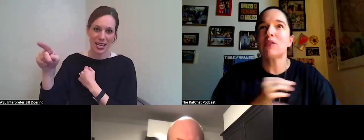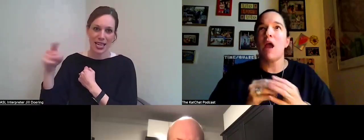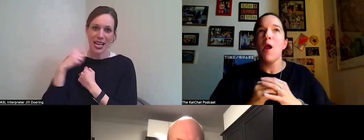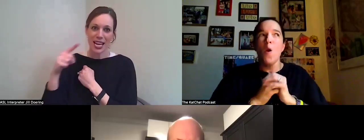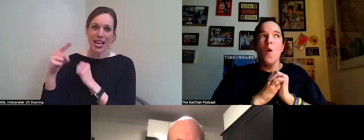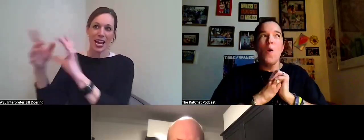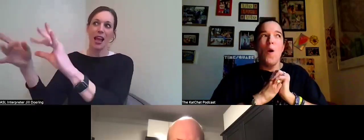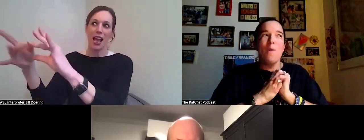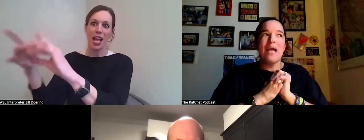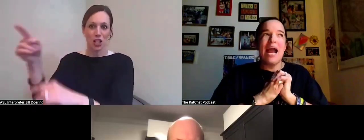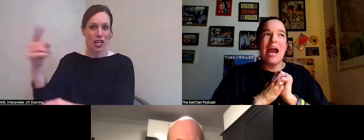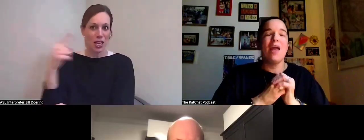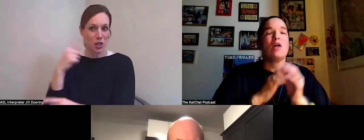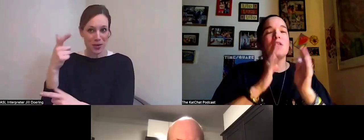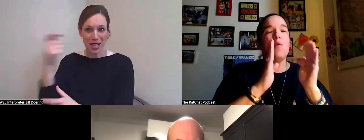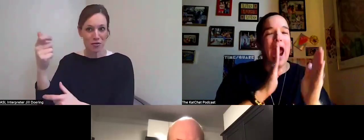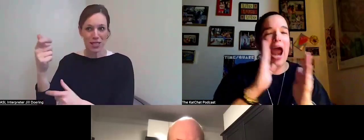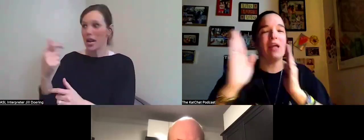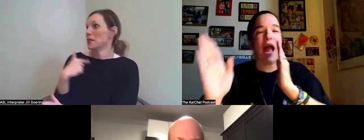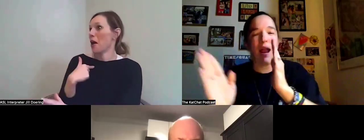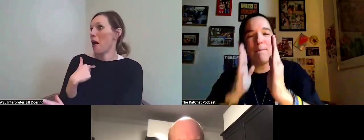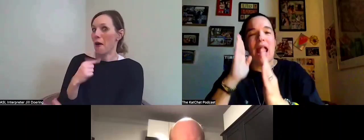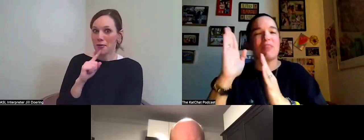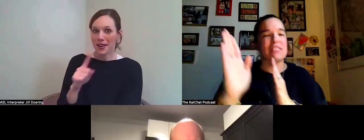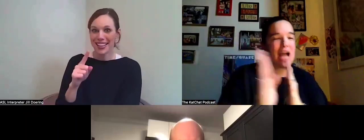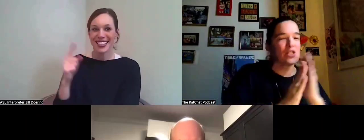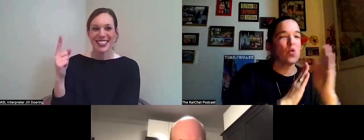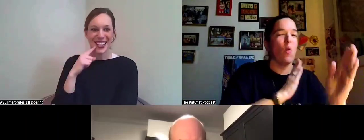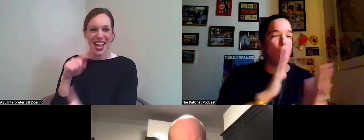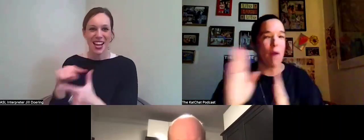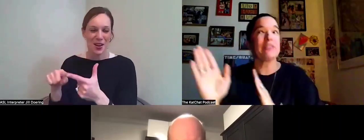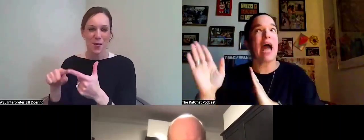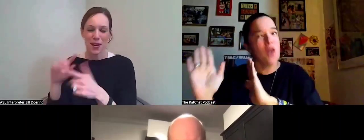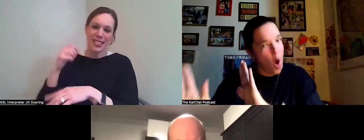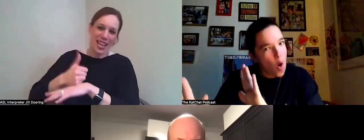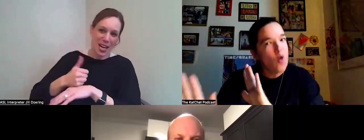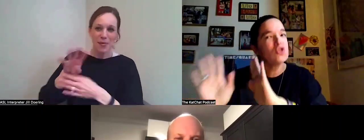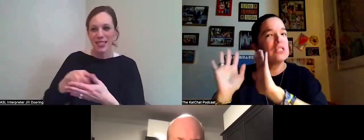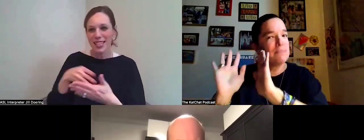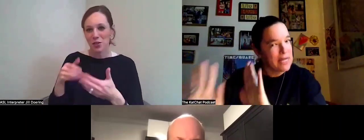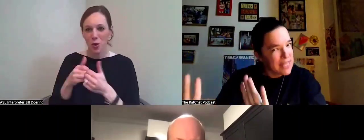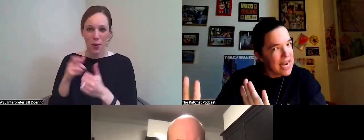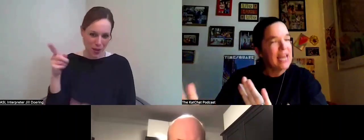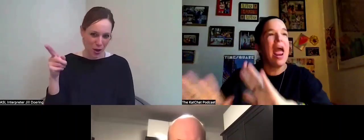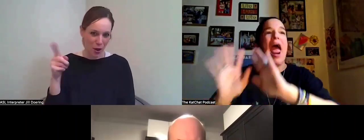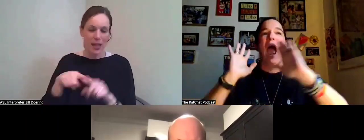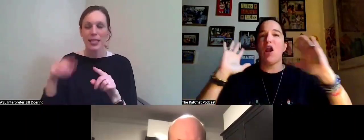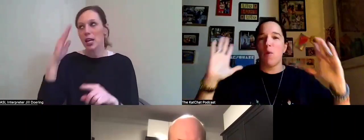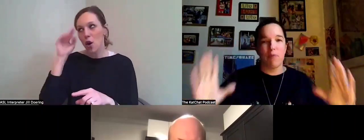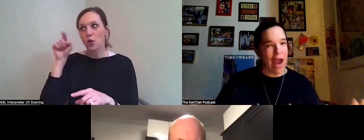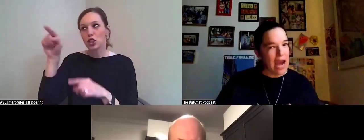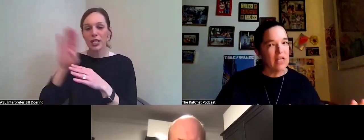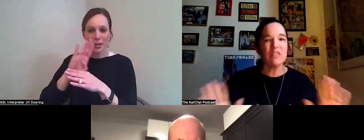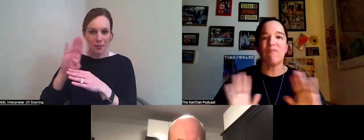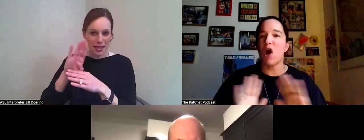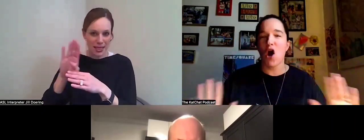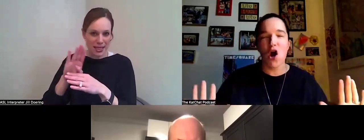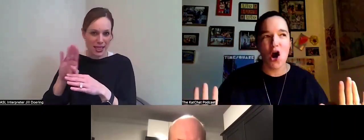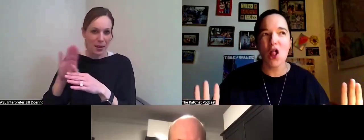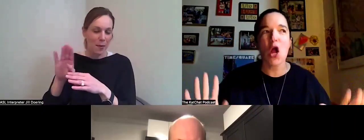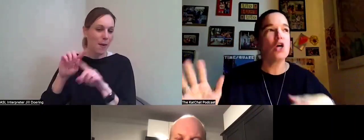interested. I was like, oh my God. So we had to like make the schedule work, but I know she's busy and her plate